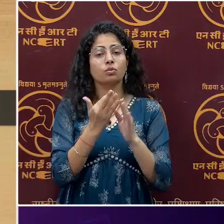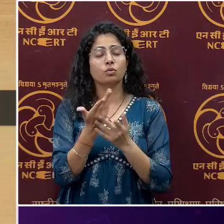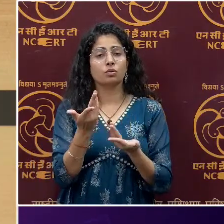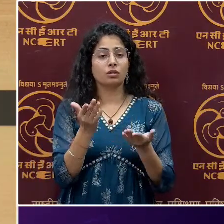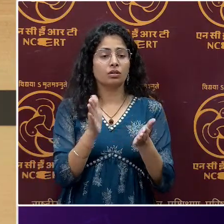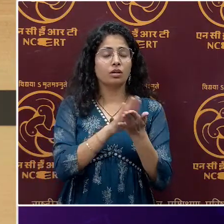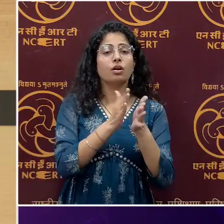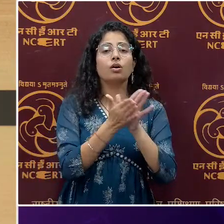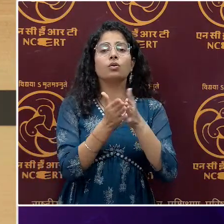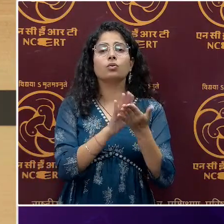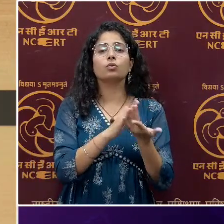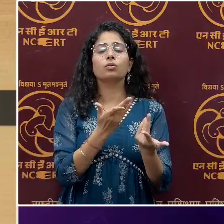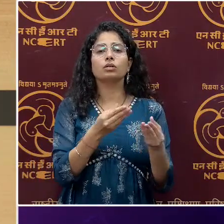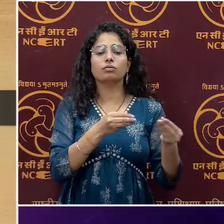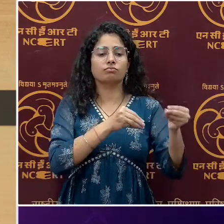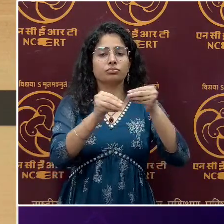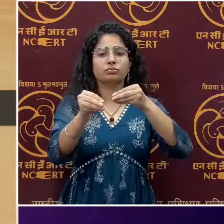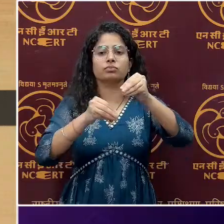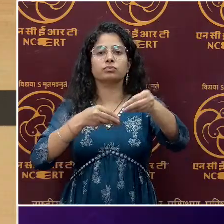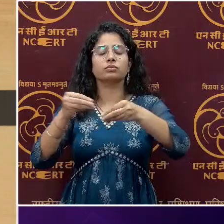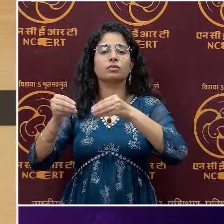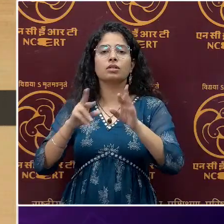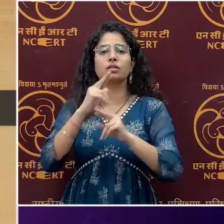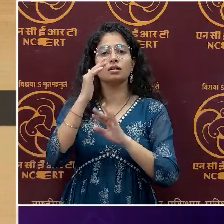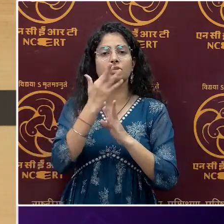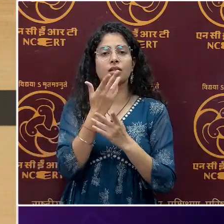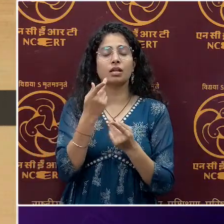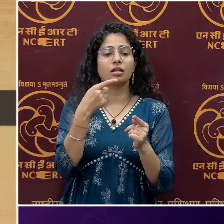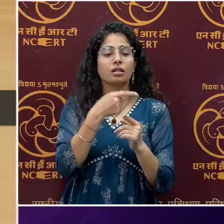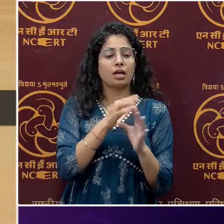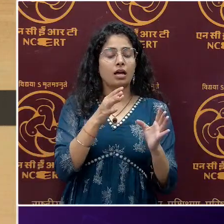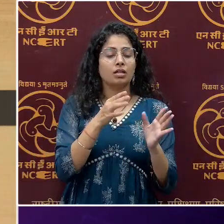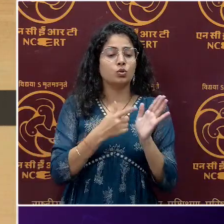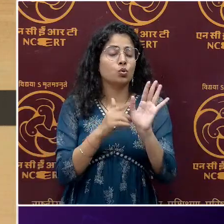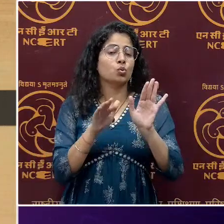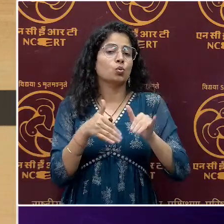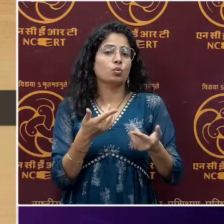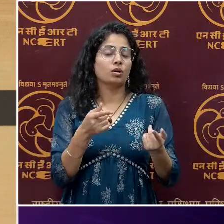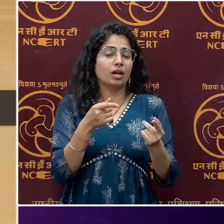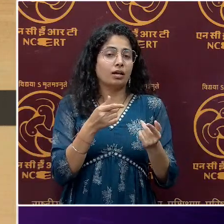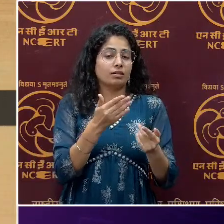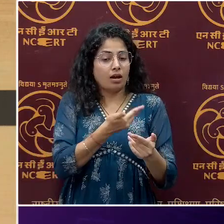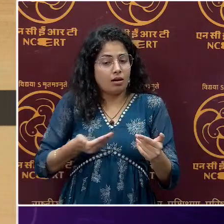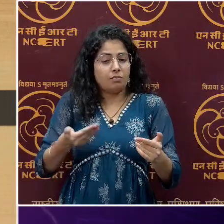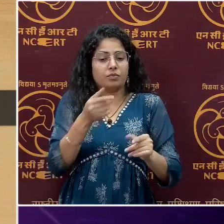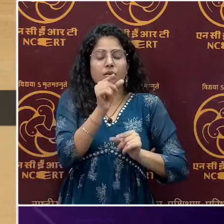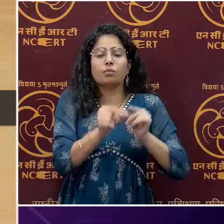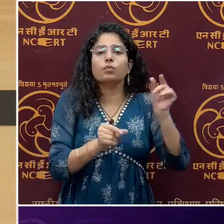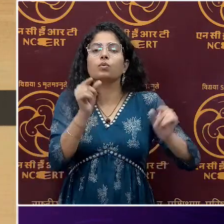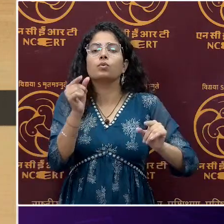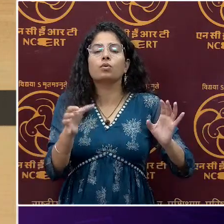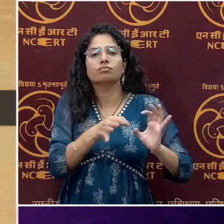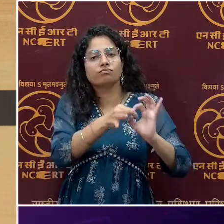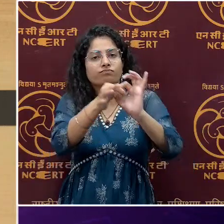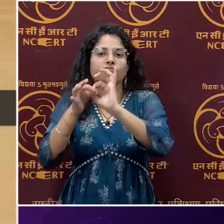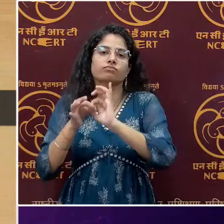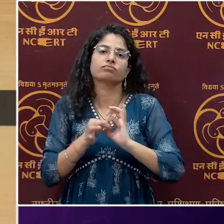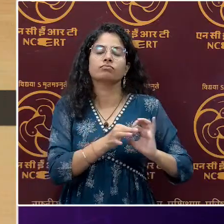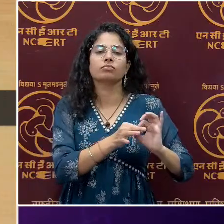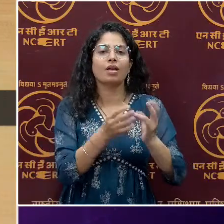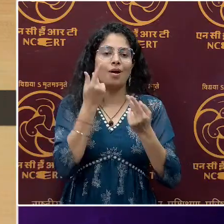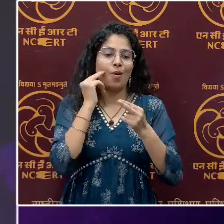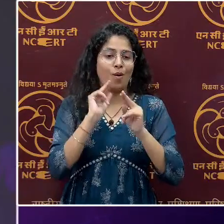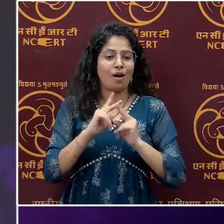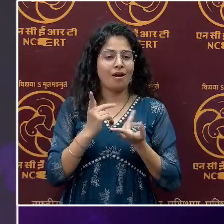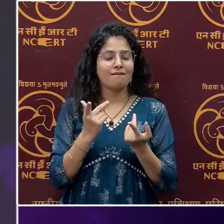are united. Wow. If roti is not coming back from some village, it means they had the notion that they are not with us.